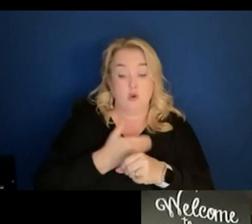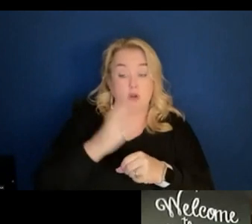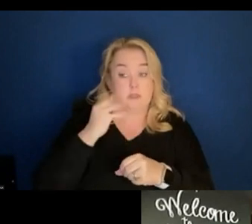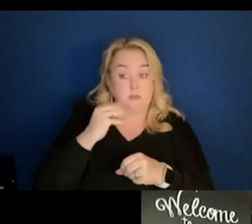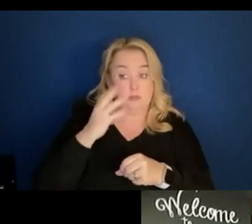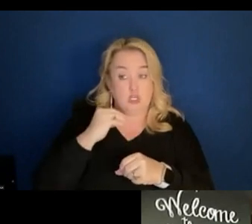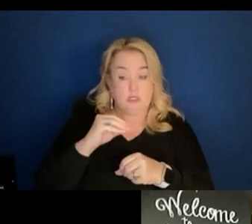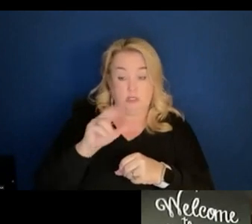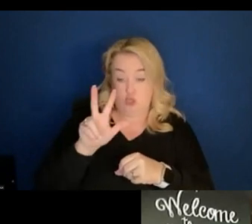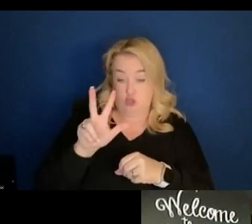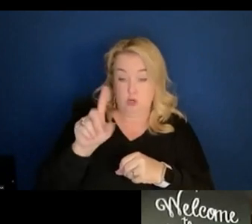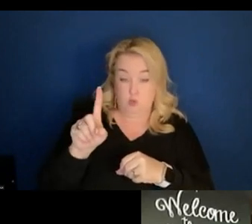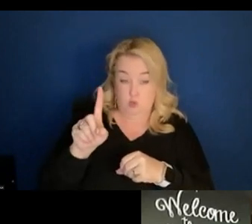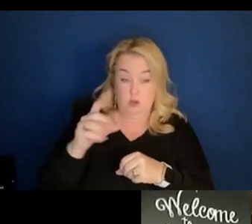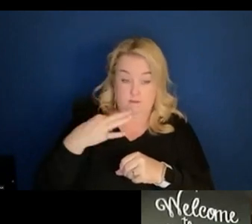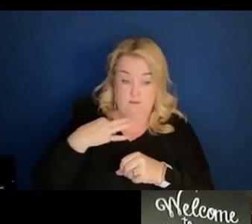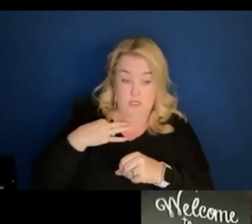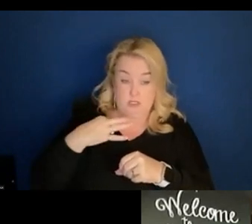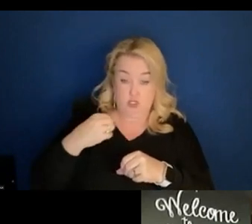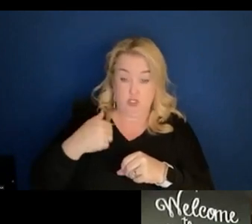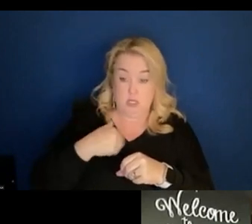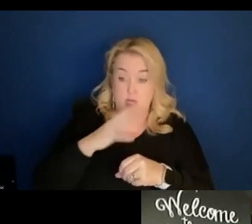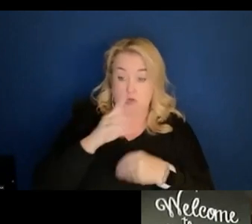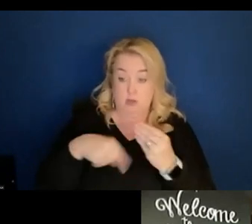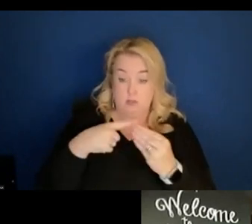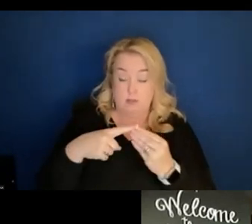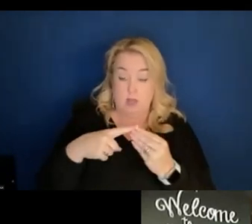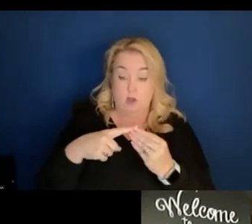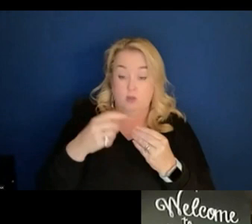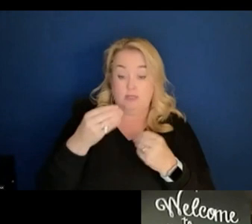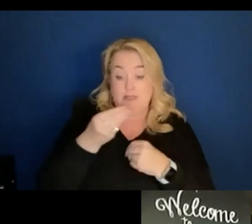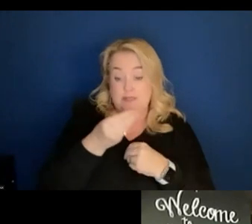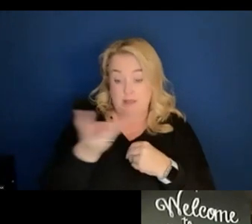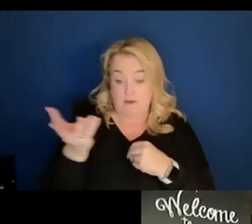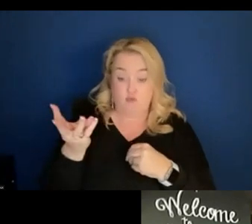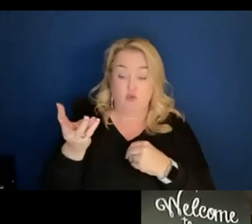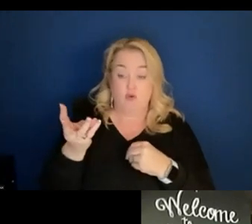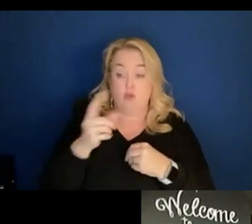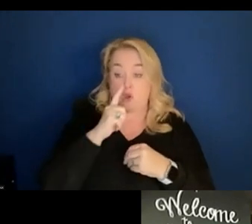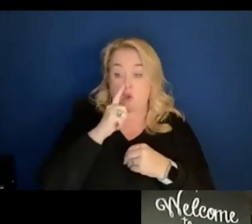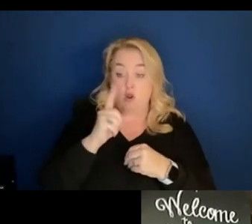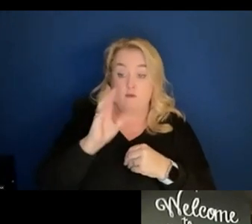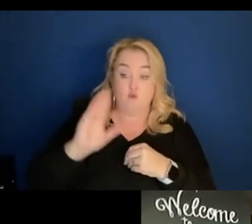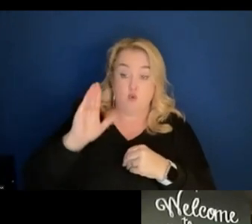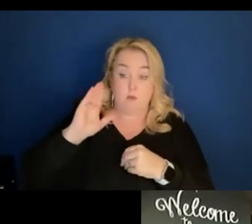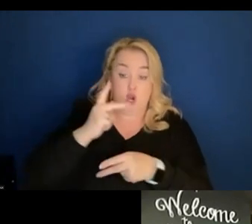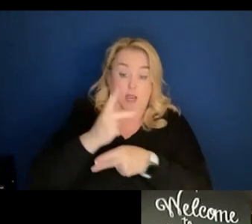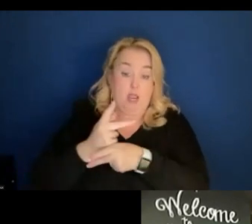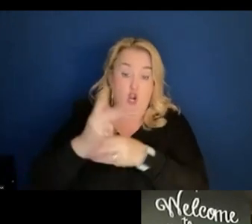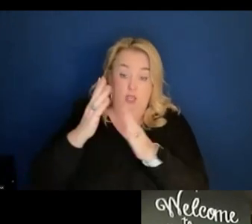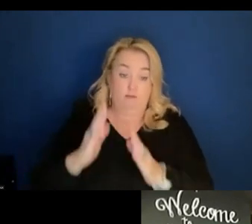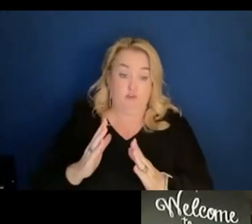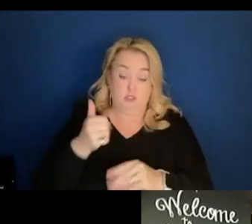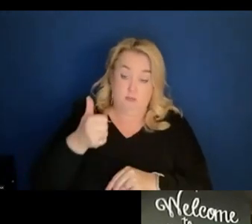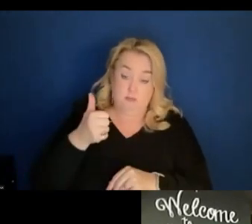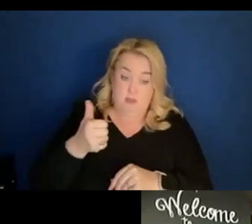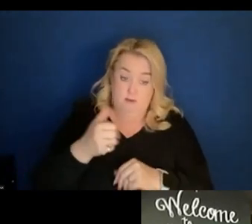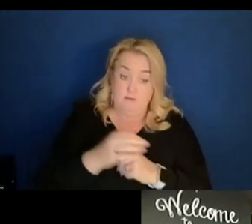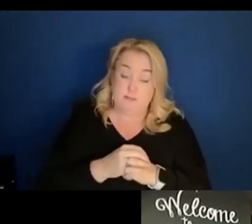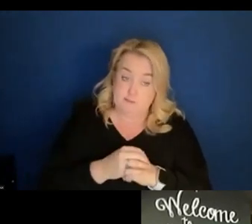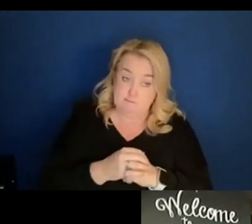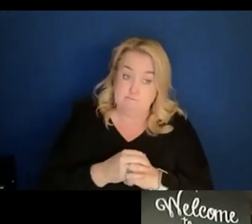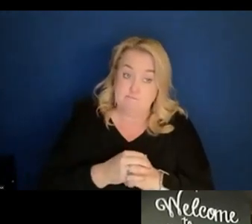those 31 volunteers that I spoke of, several of them are former family caregivers